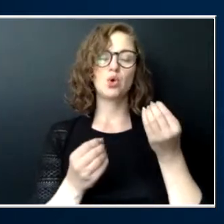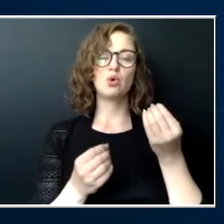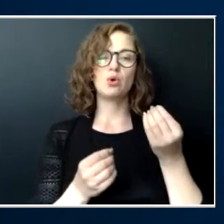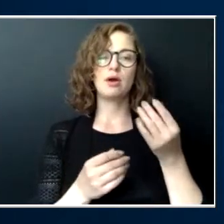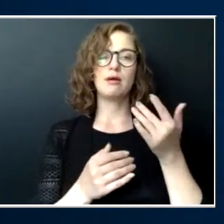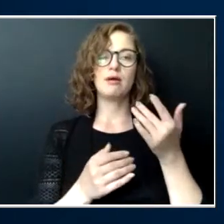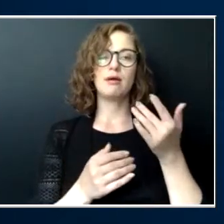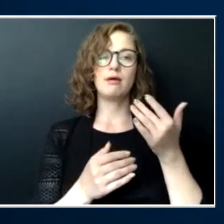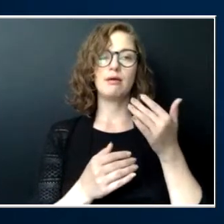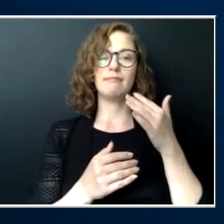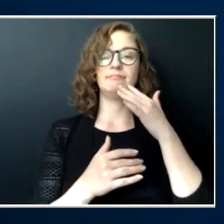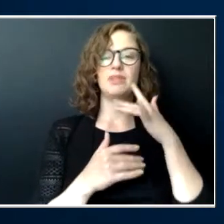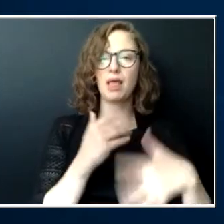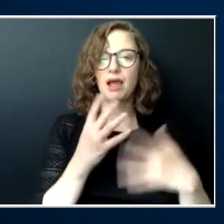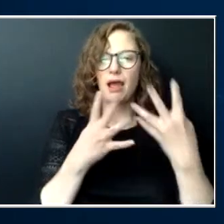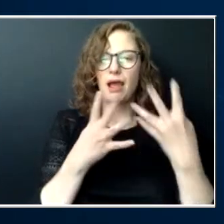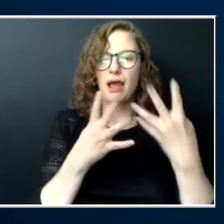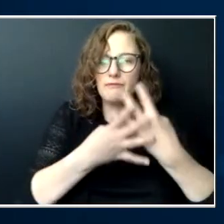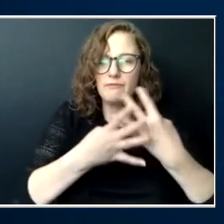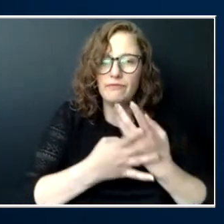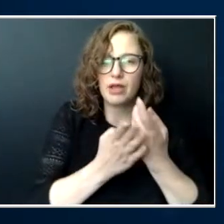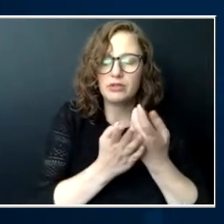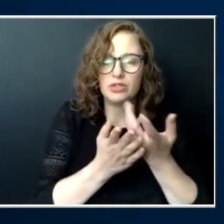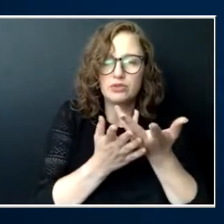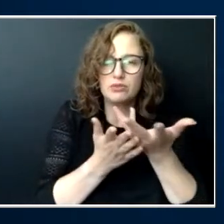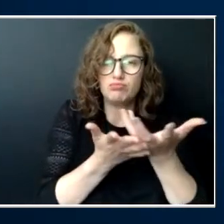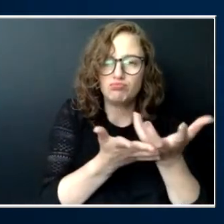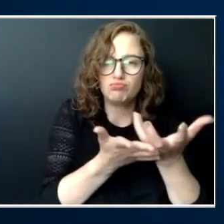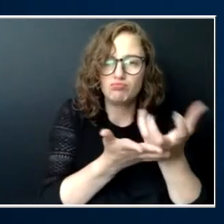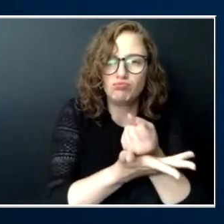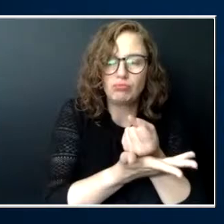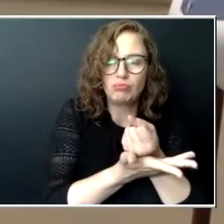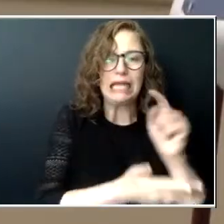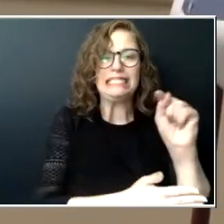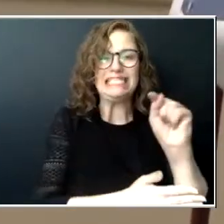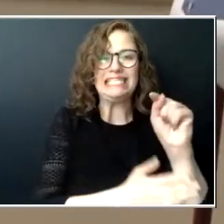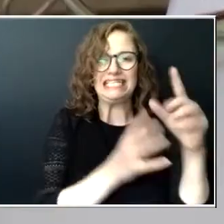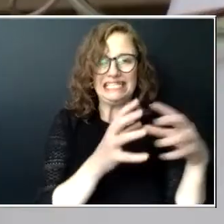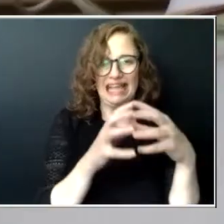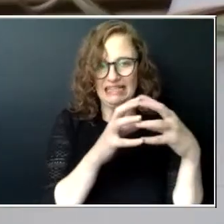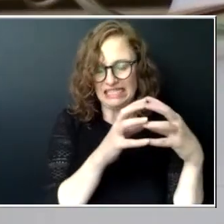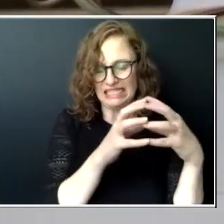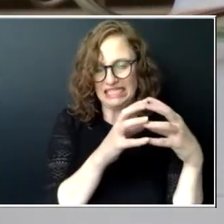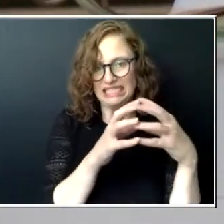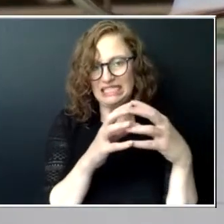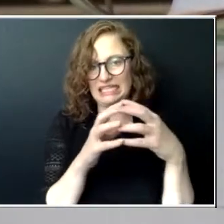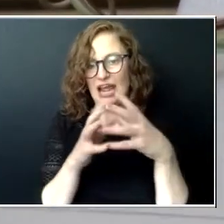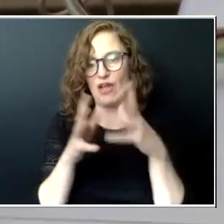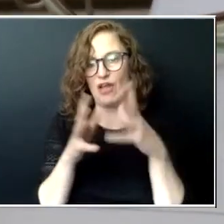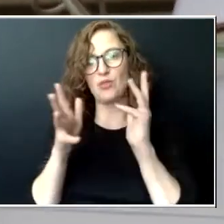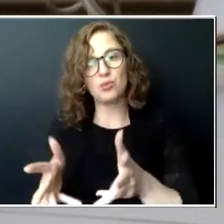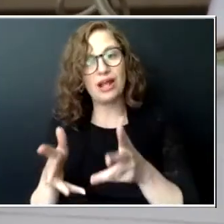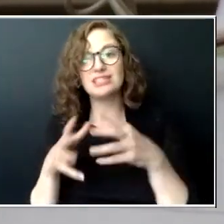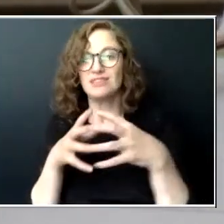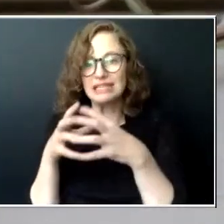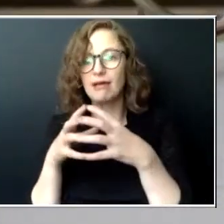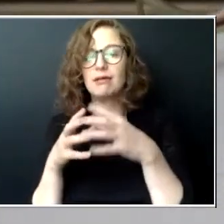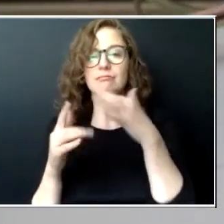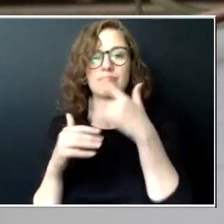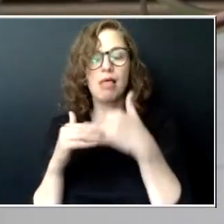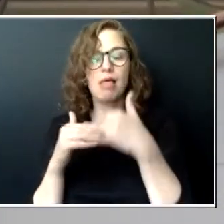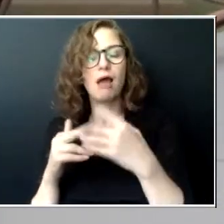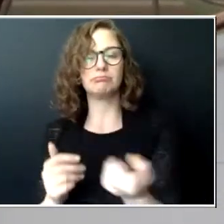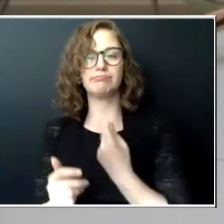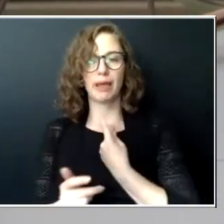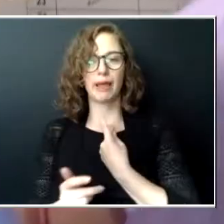the T cells, right? And the rest of the blood just goes back into the patient's body. So you take them out, and then that's when they get sent off. So then they get